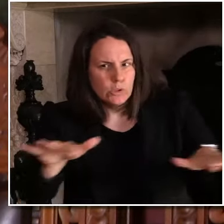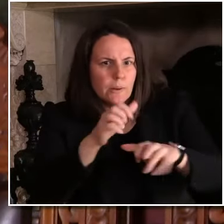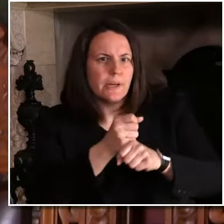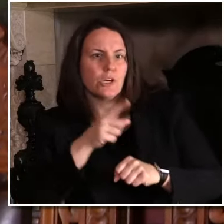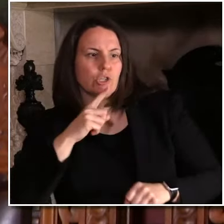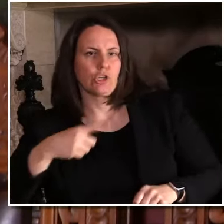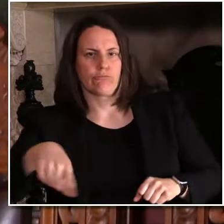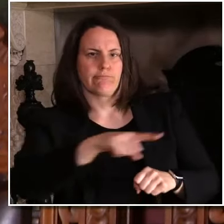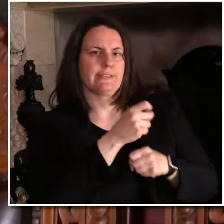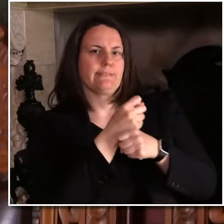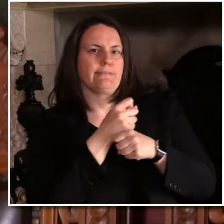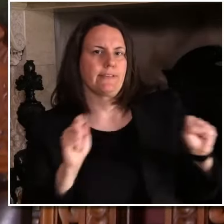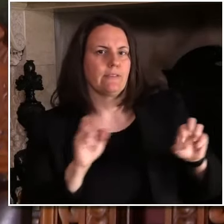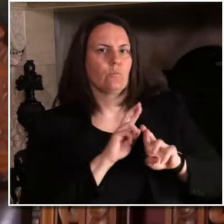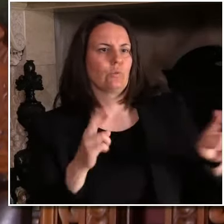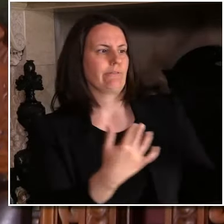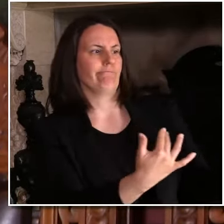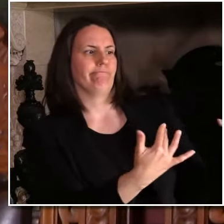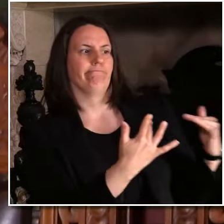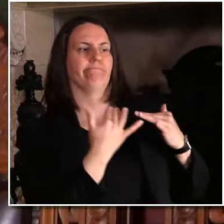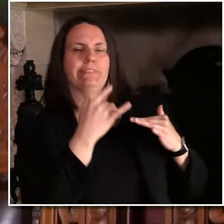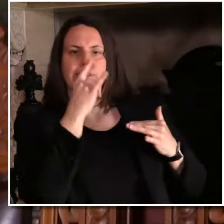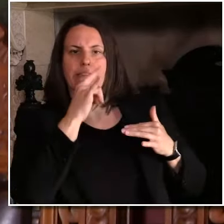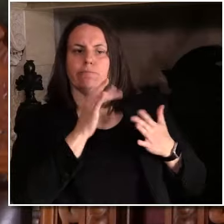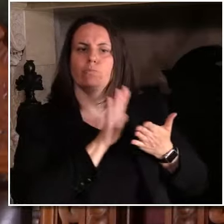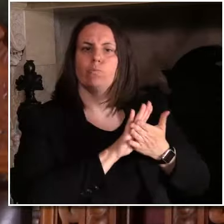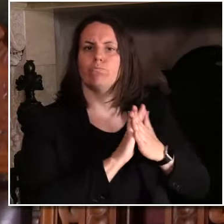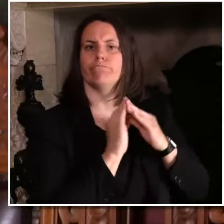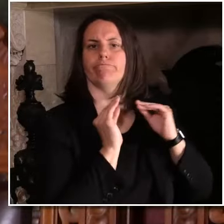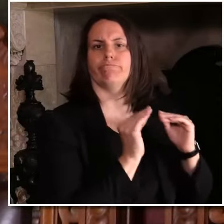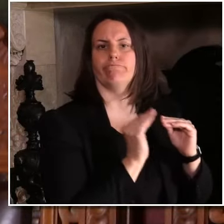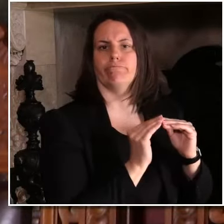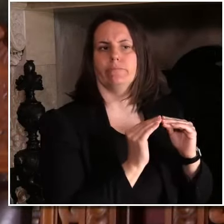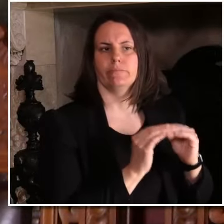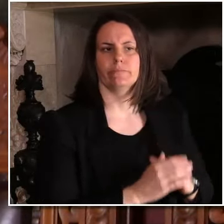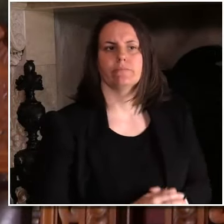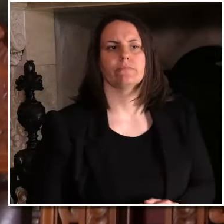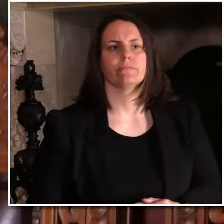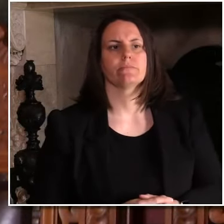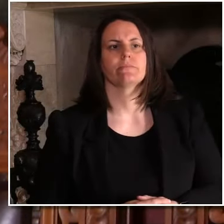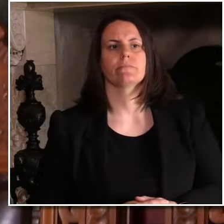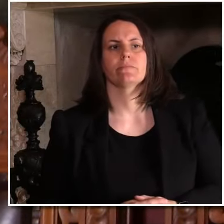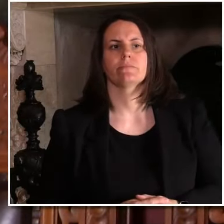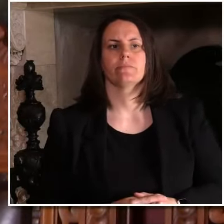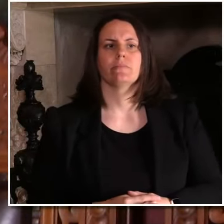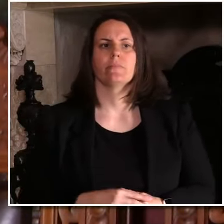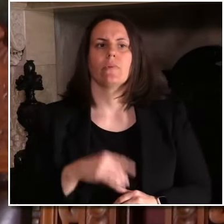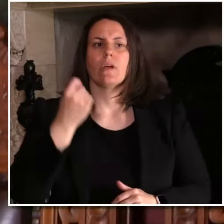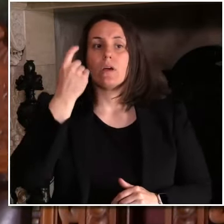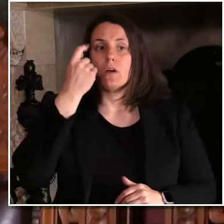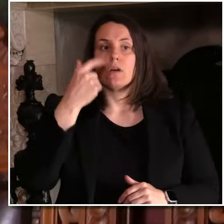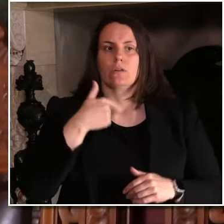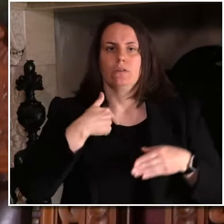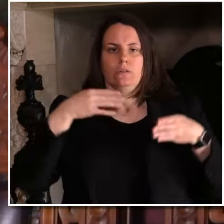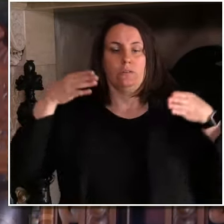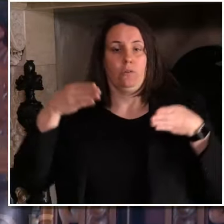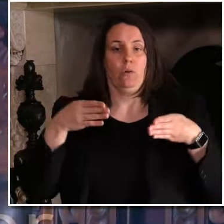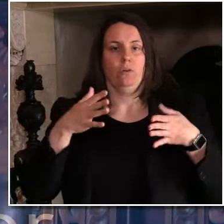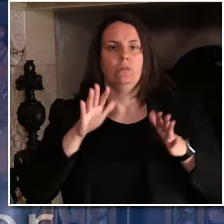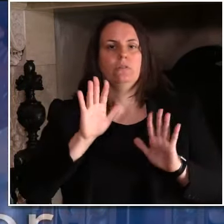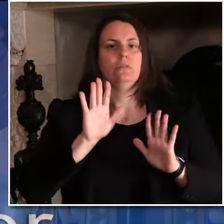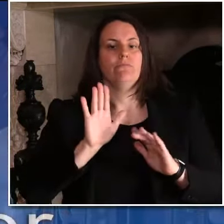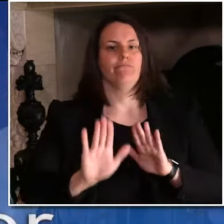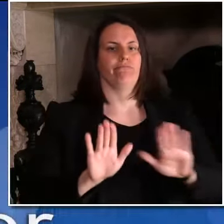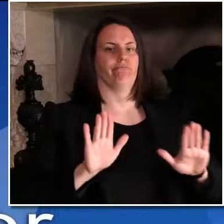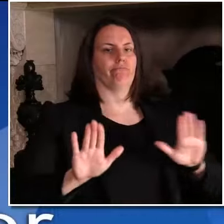like most things in public education, there'll be a lot of local decision-making that will need to occur. Thank you, Monique.